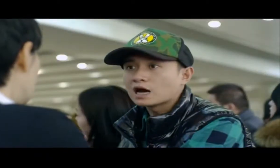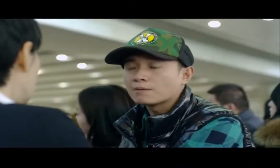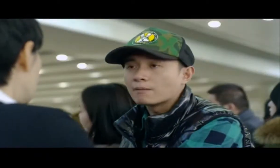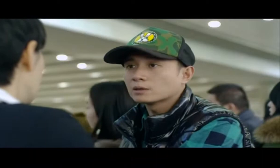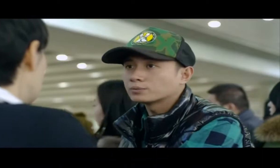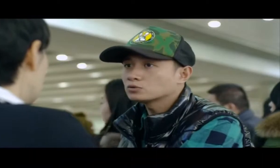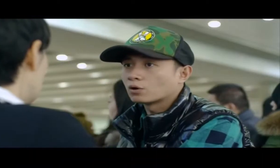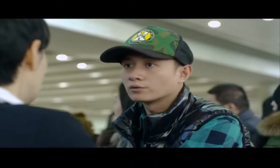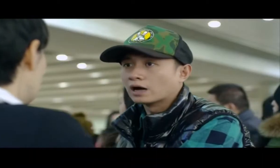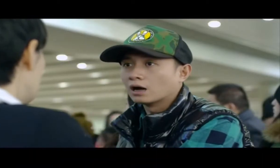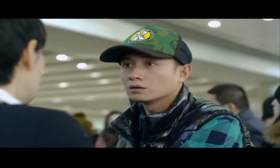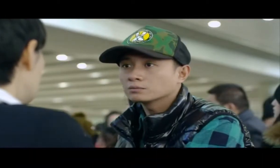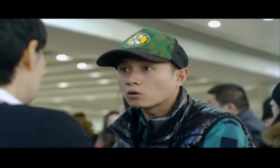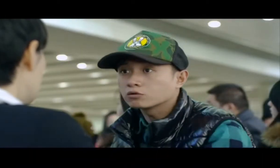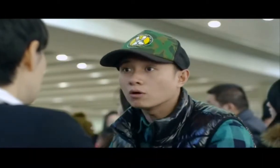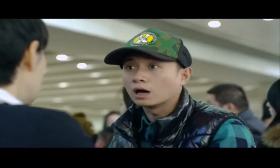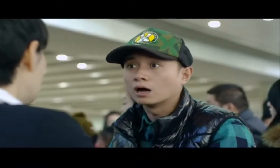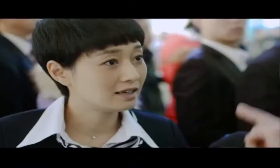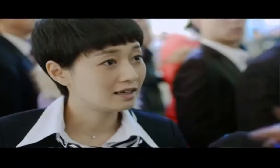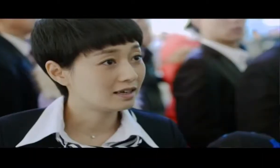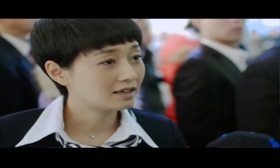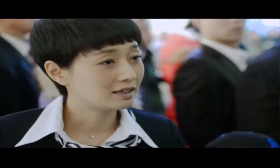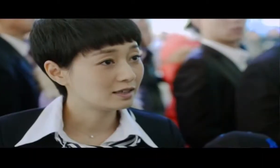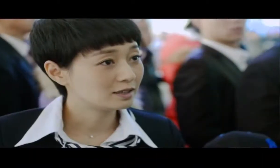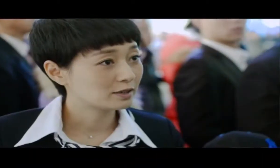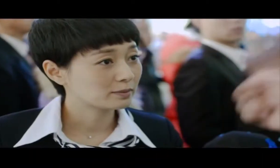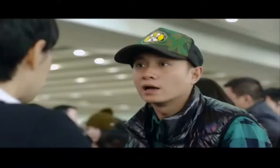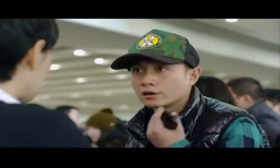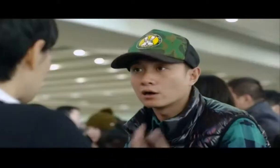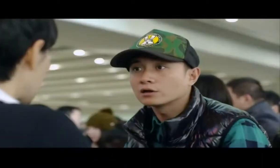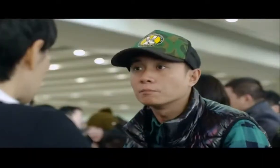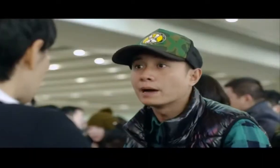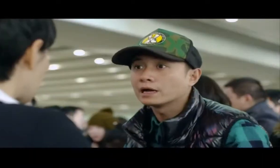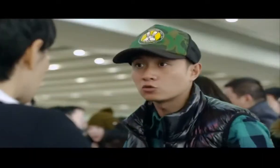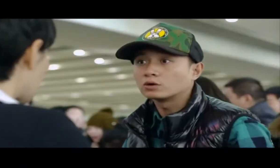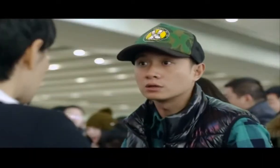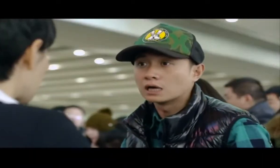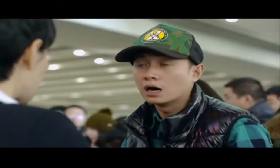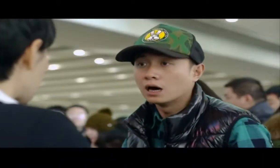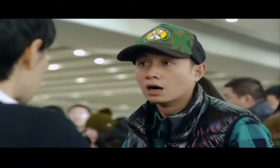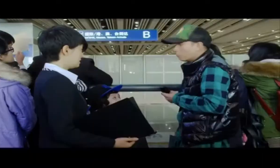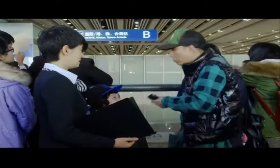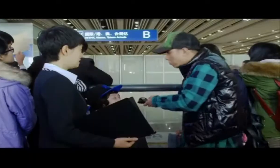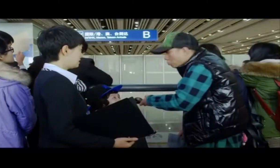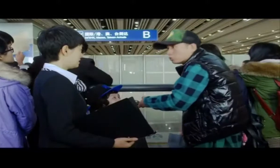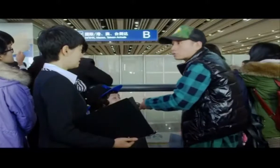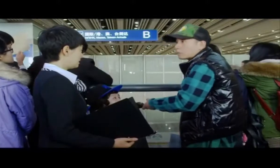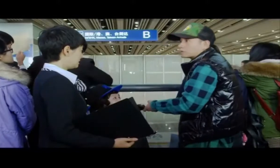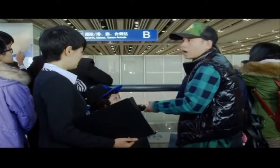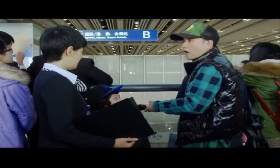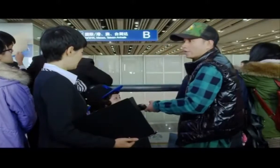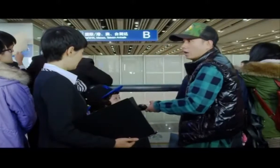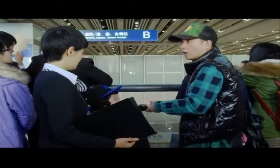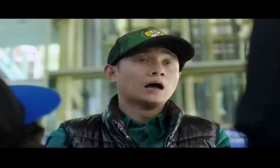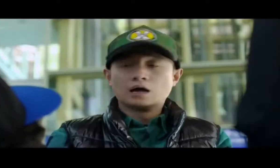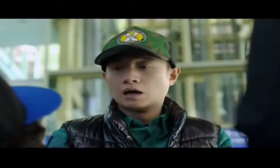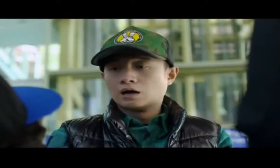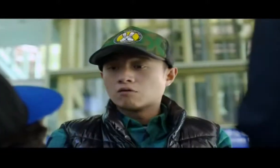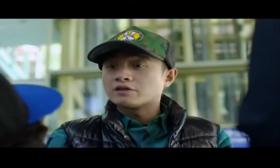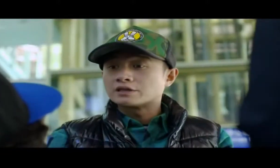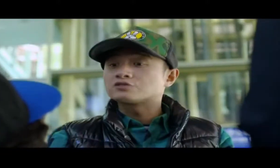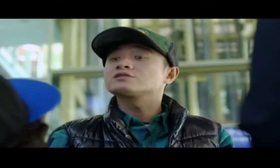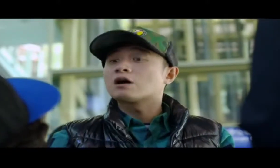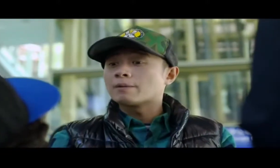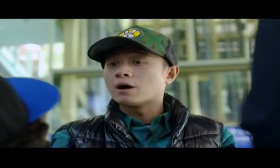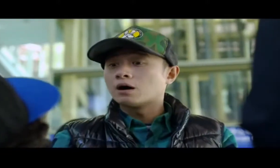I'm not his father. He's not my son. You've made a big mistake. I'm supposed to pick up as a girl in her late 20s. White skin, long legs, not a little kid like him.